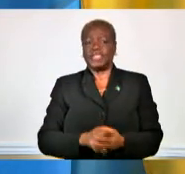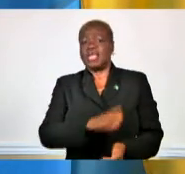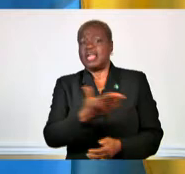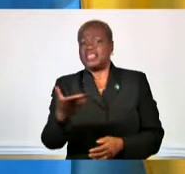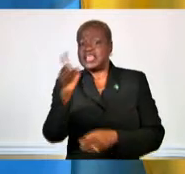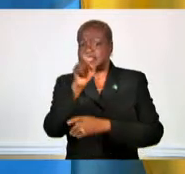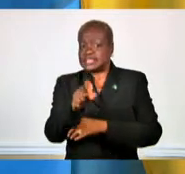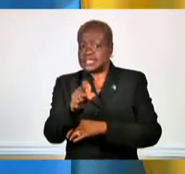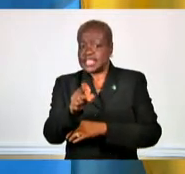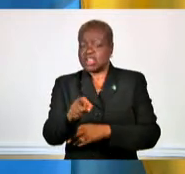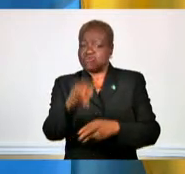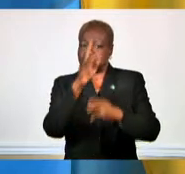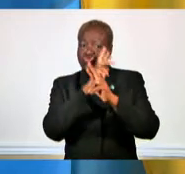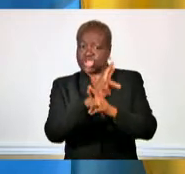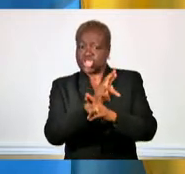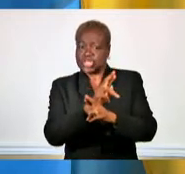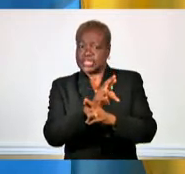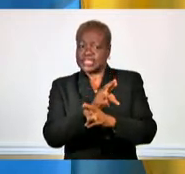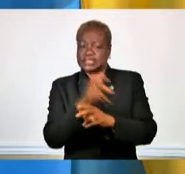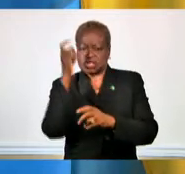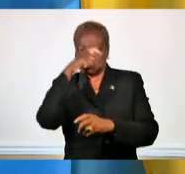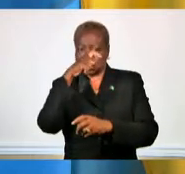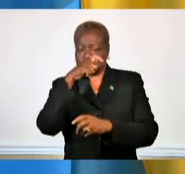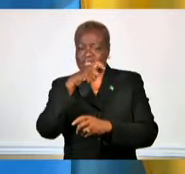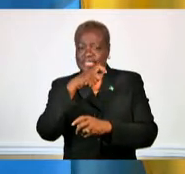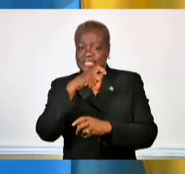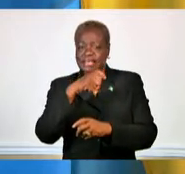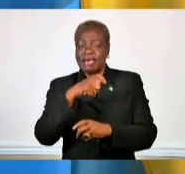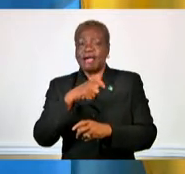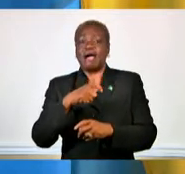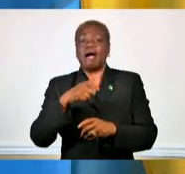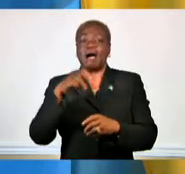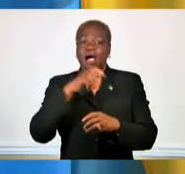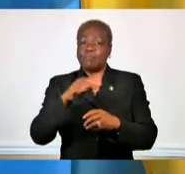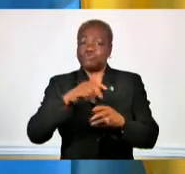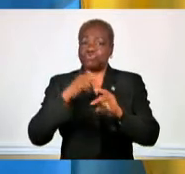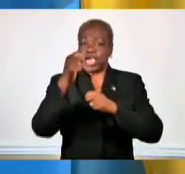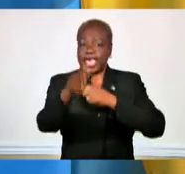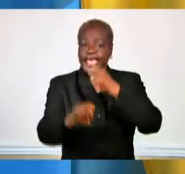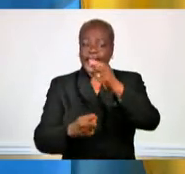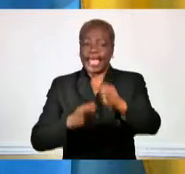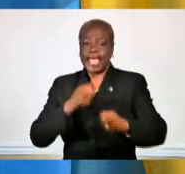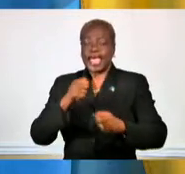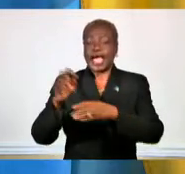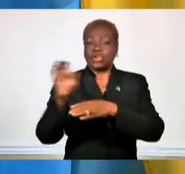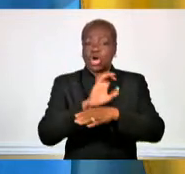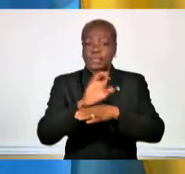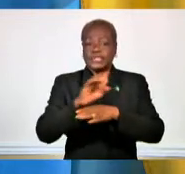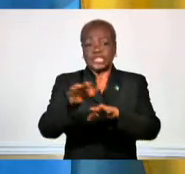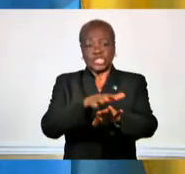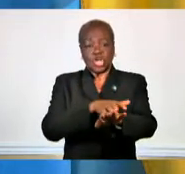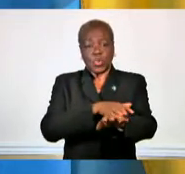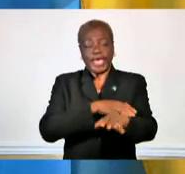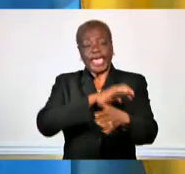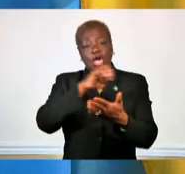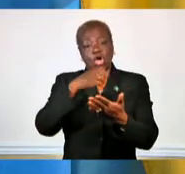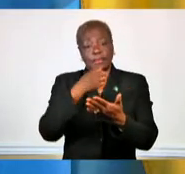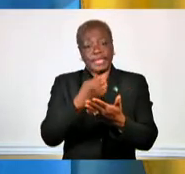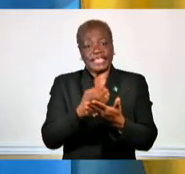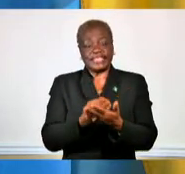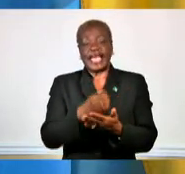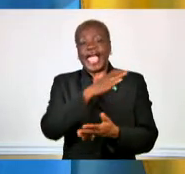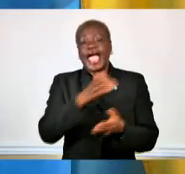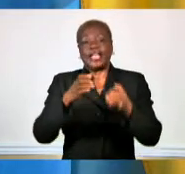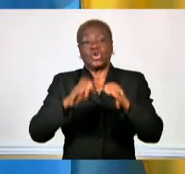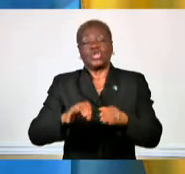these necessary restrictions harm trade and commerce, slowing economies, and